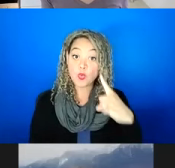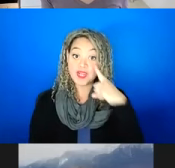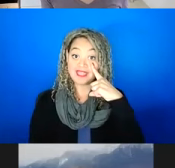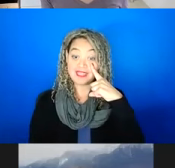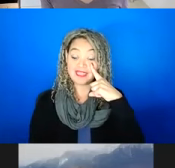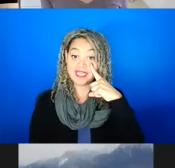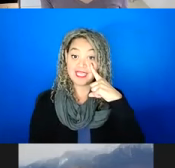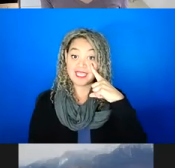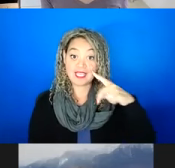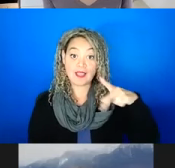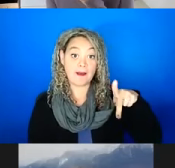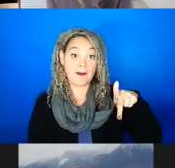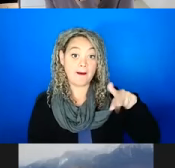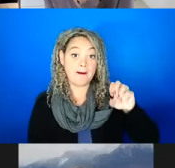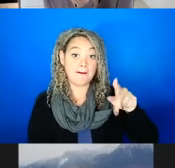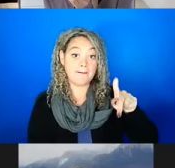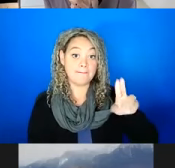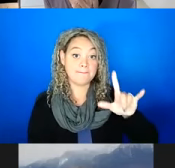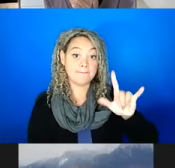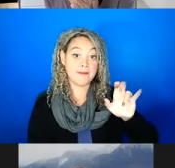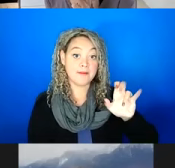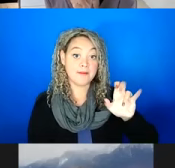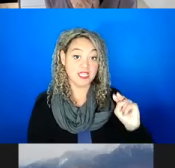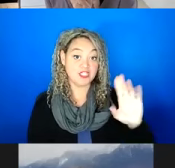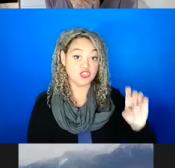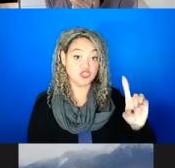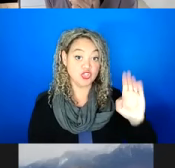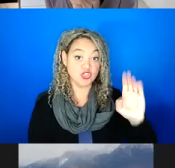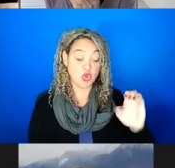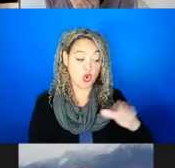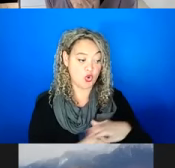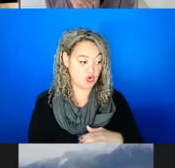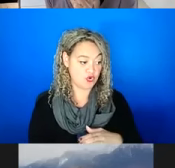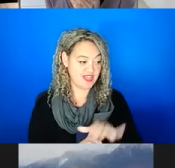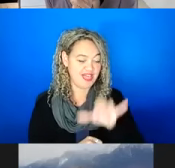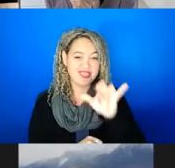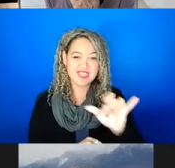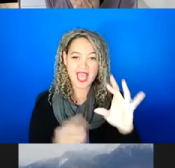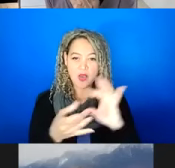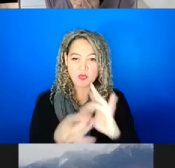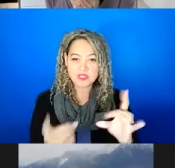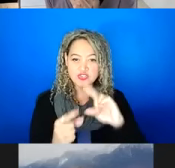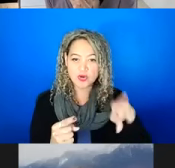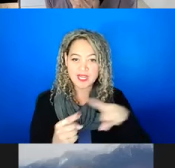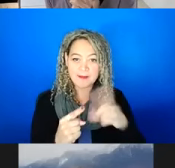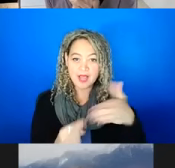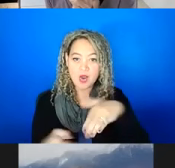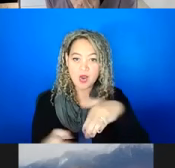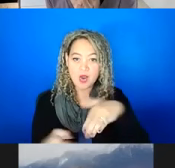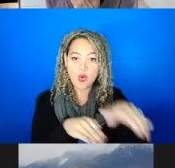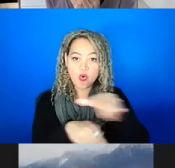codes in the same region of insular cortex. That was the story about overlapping neural